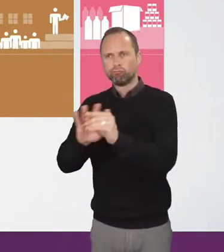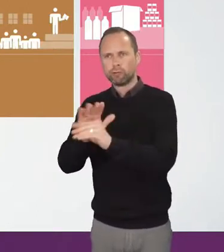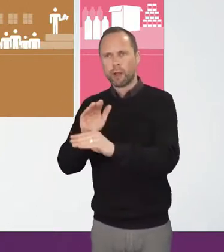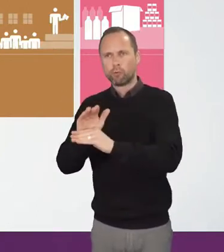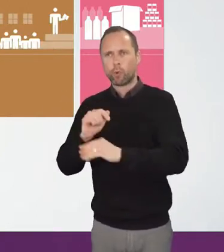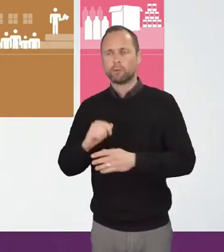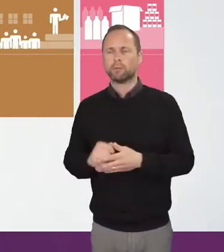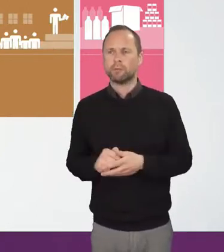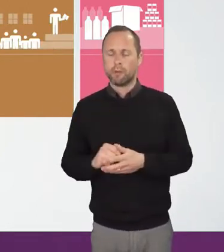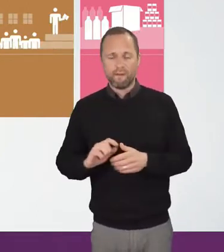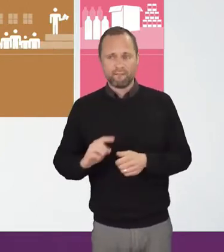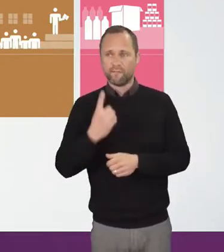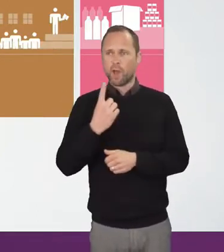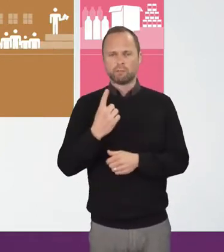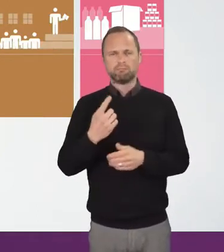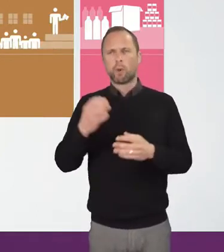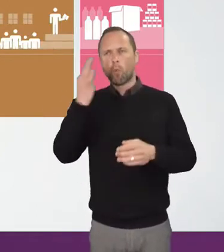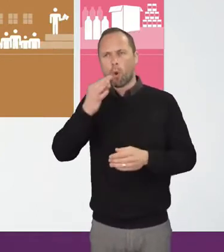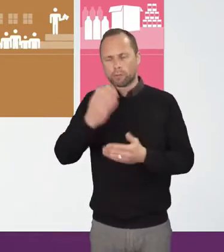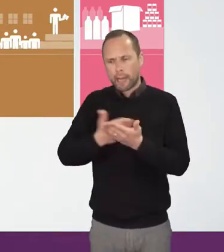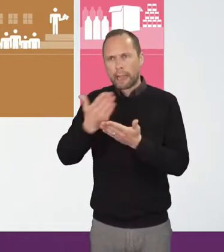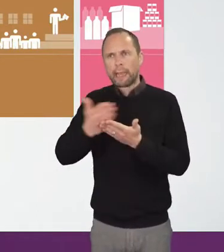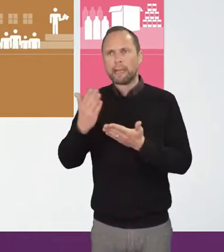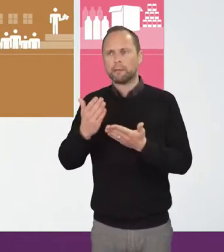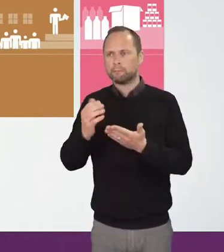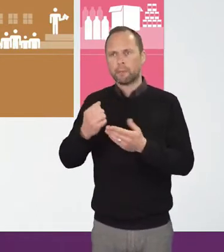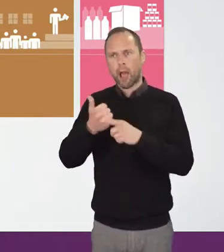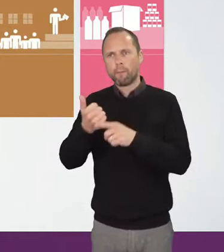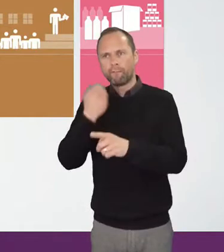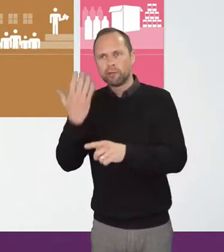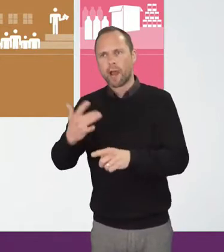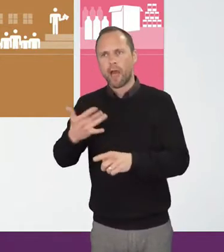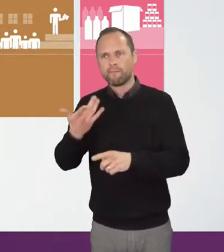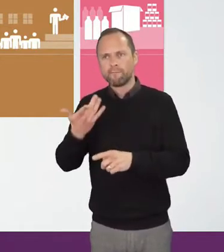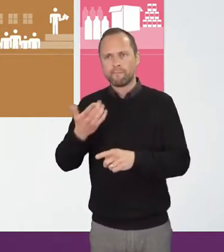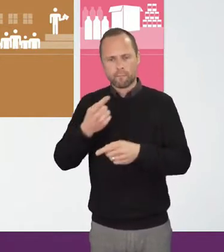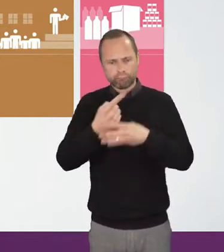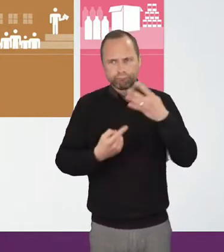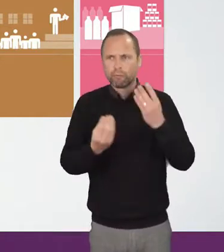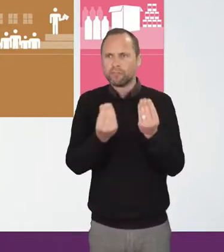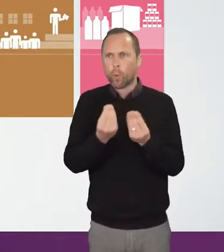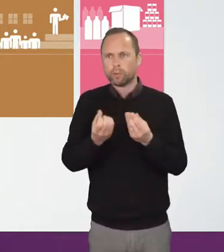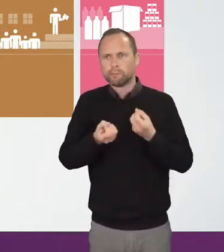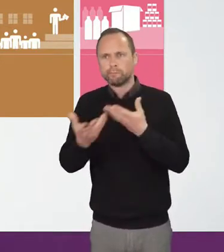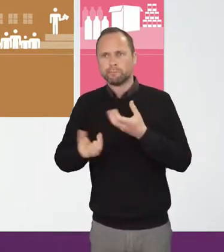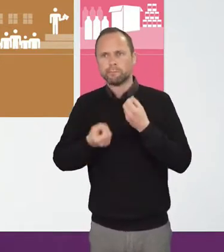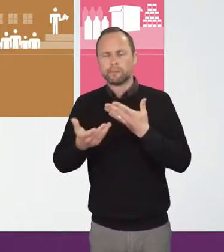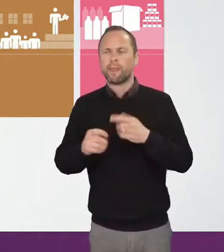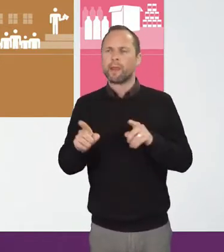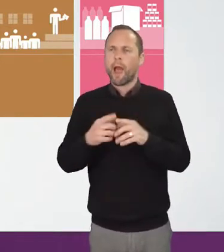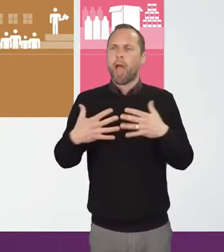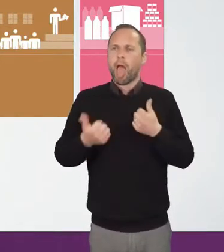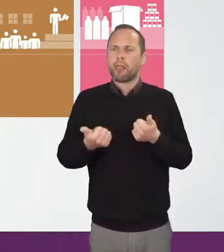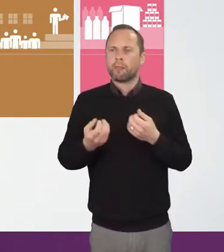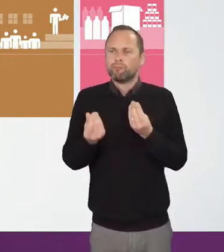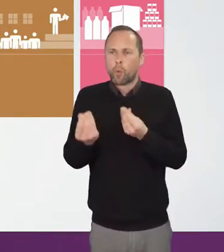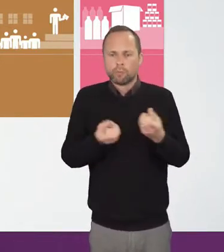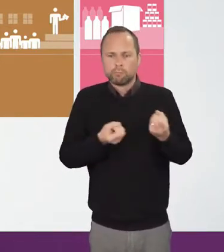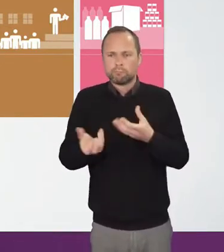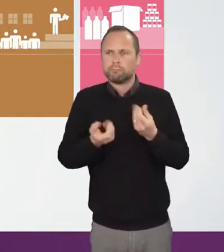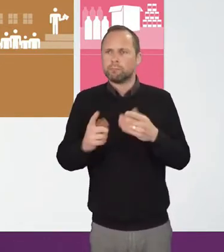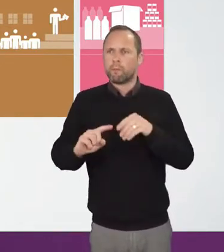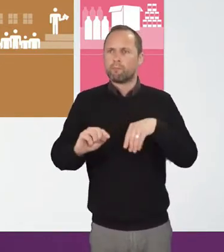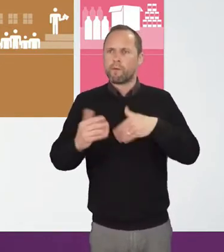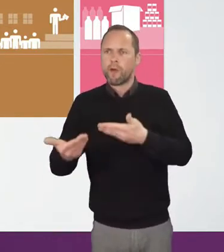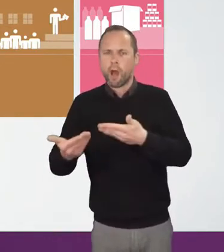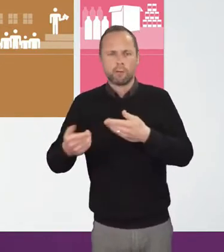largely livelihoods and water sanitation and hygiene. And then around health, this is where we're providing